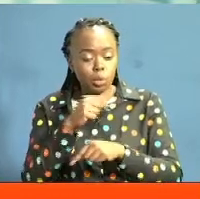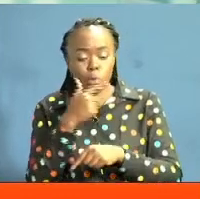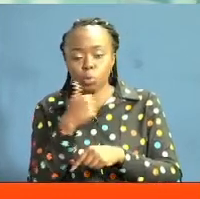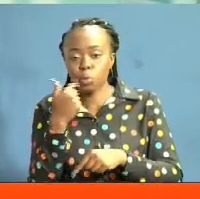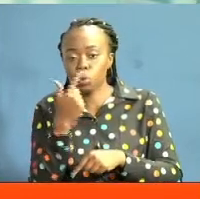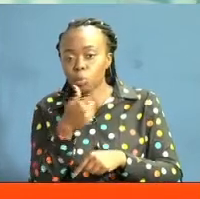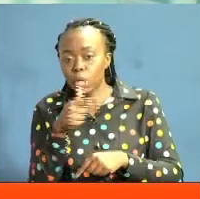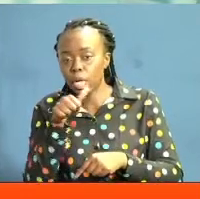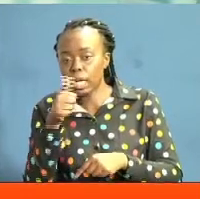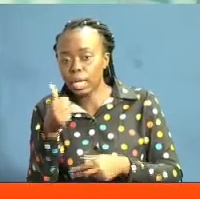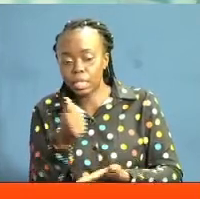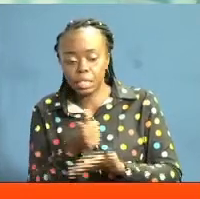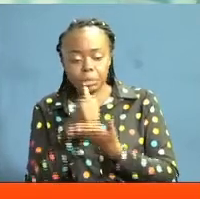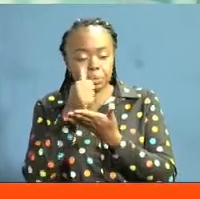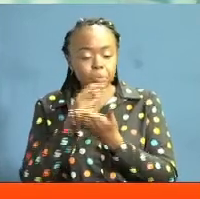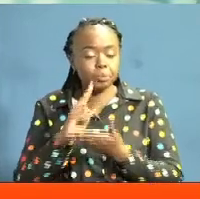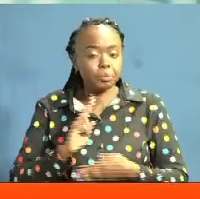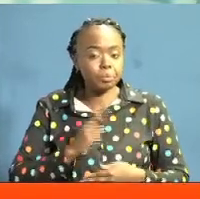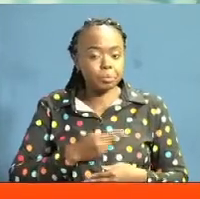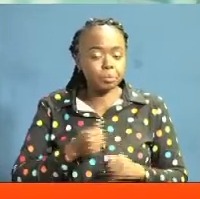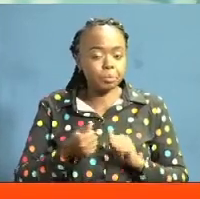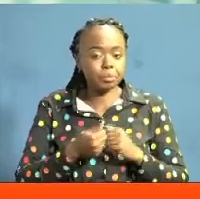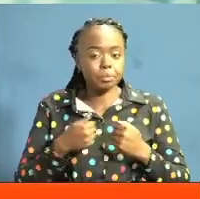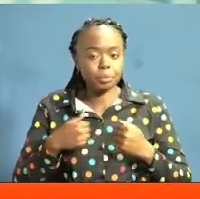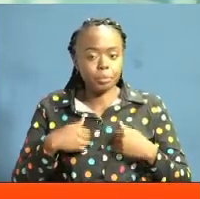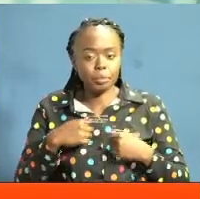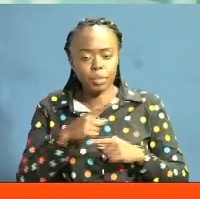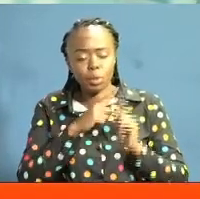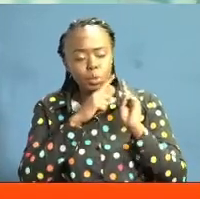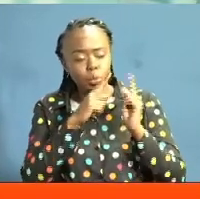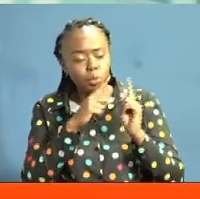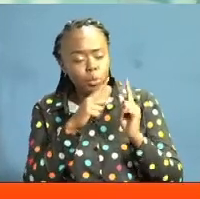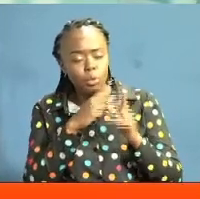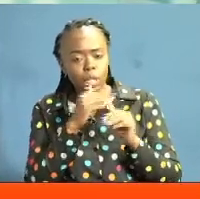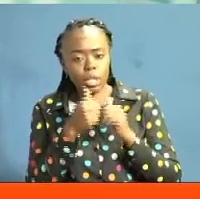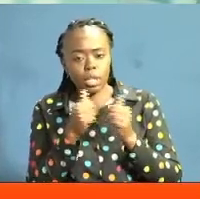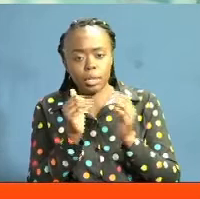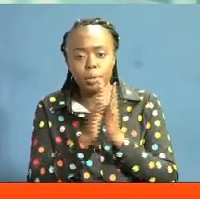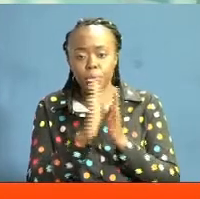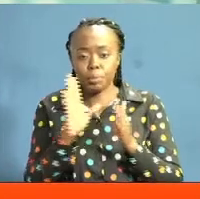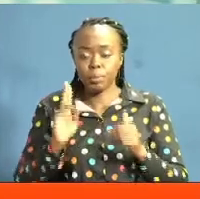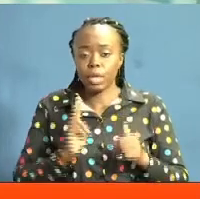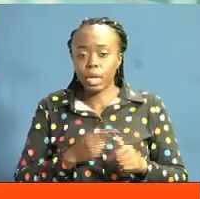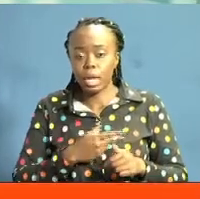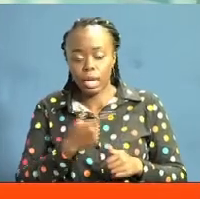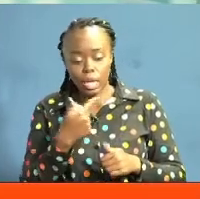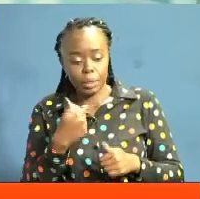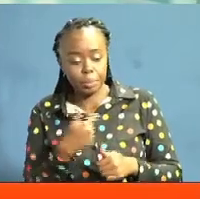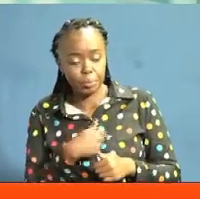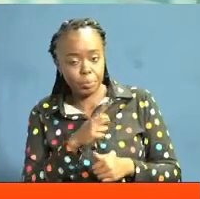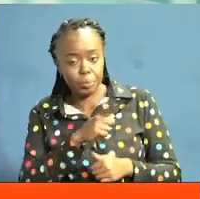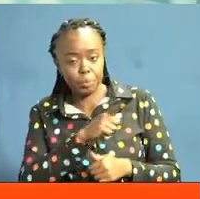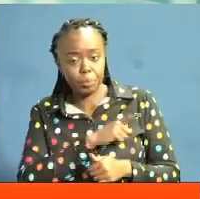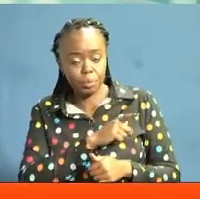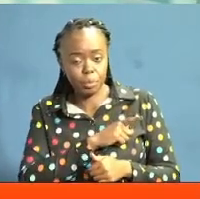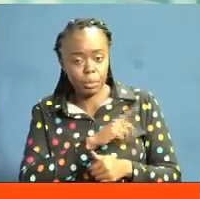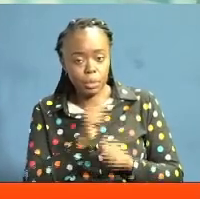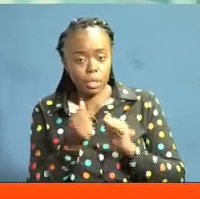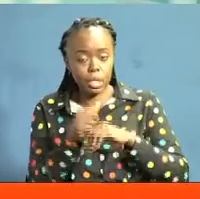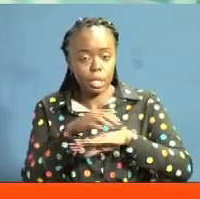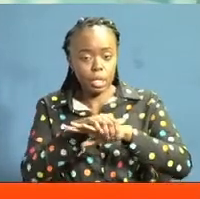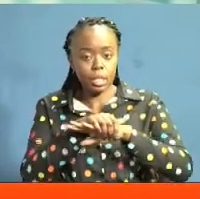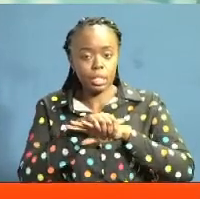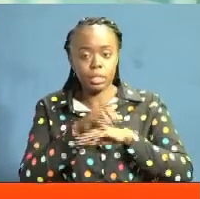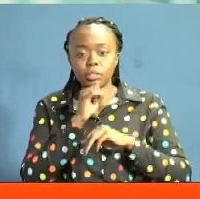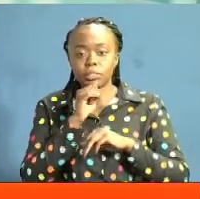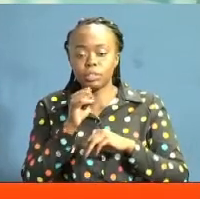who else can help us, let me throw a question there, more so to us ladies. And the English word for